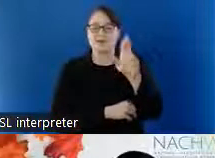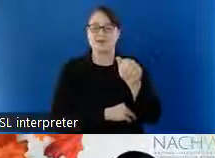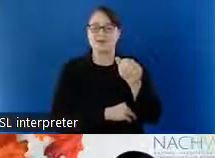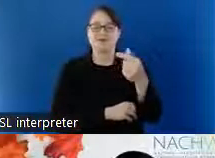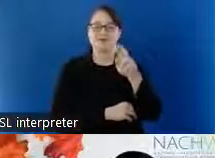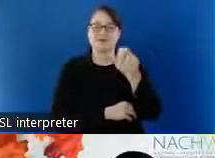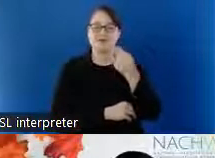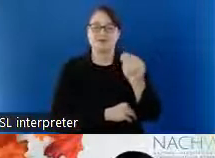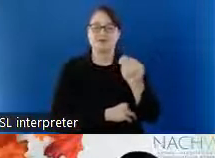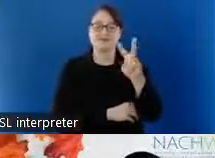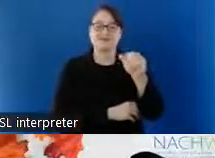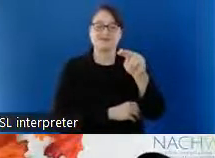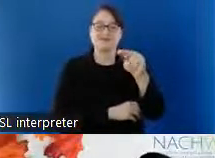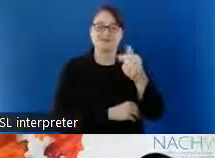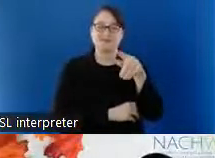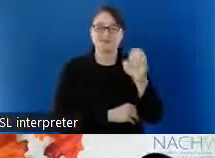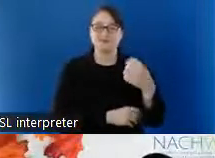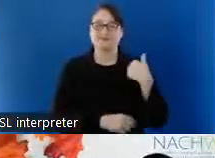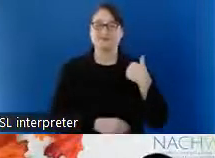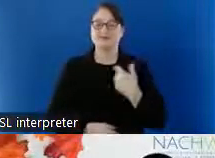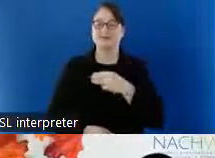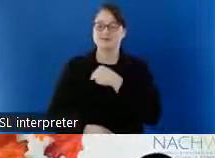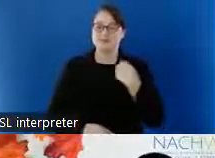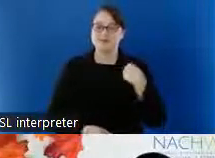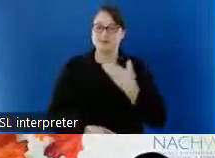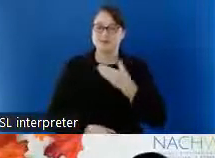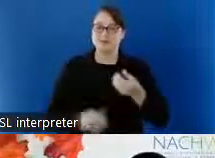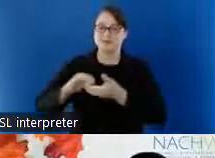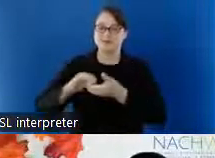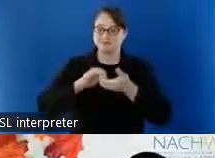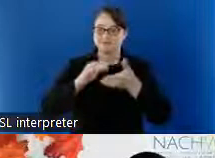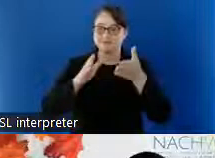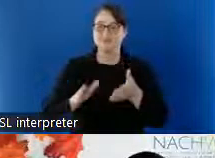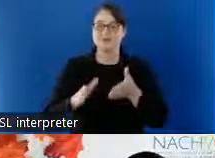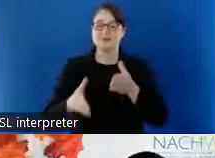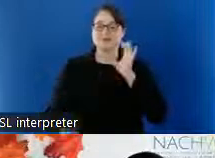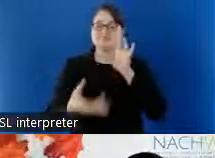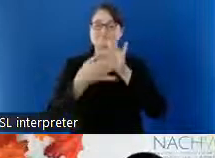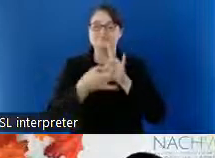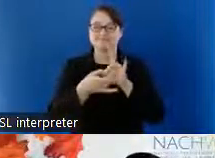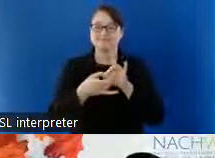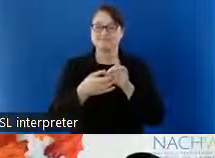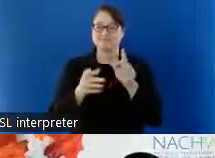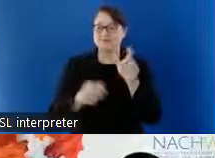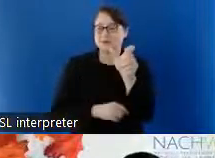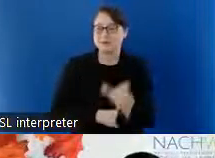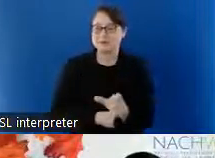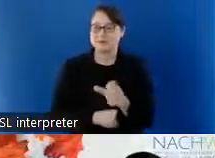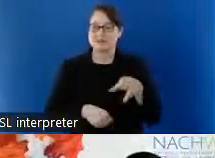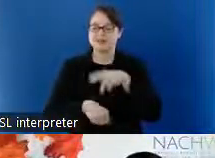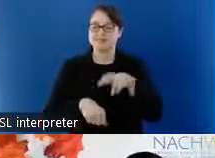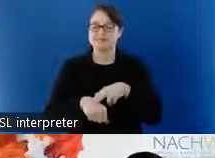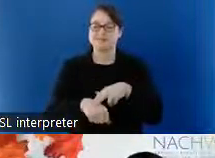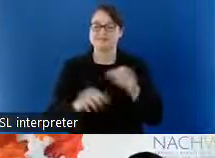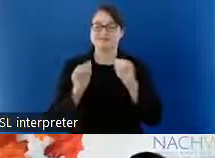Partner Engagement Associate at the National Association of Community Health Workers, or NACHW. Para